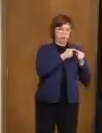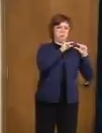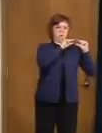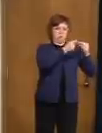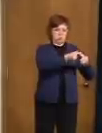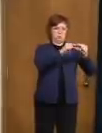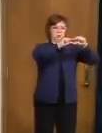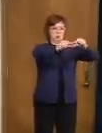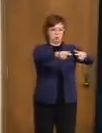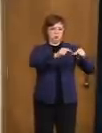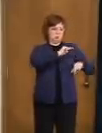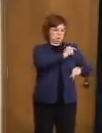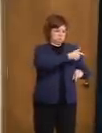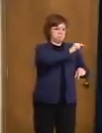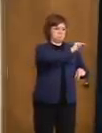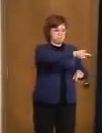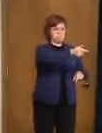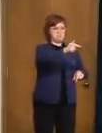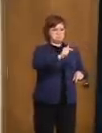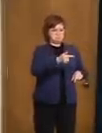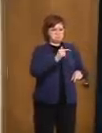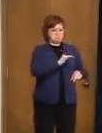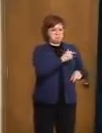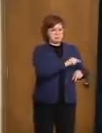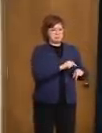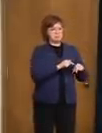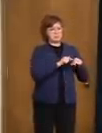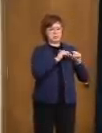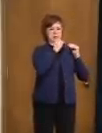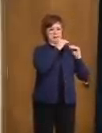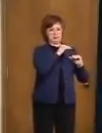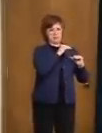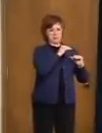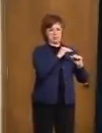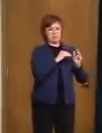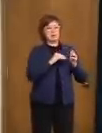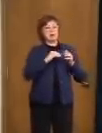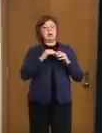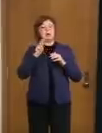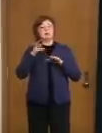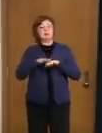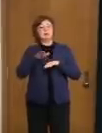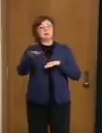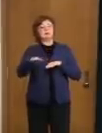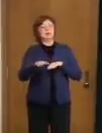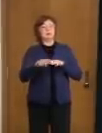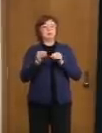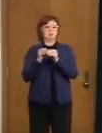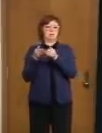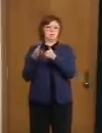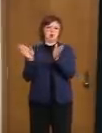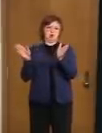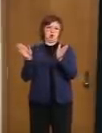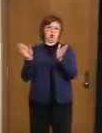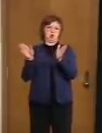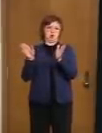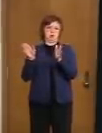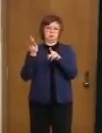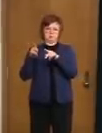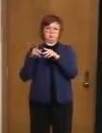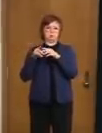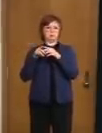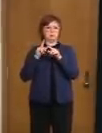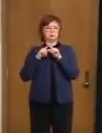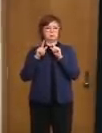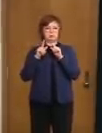recognize that right now it's the eligibility is very specific healthcare workers, very specific residents of